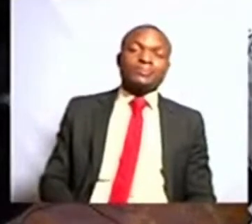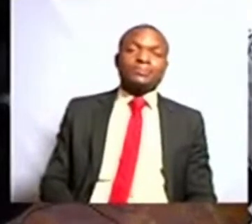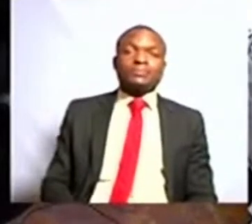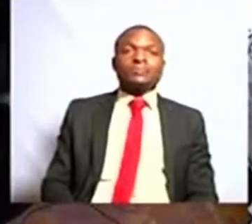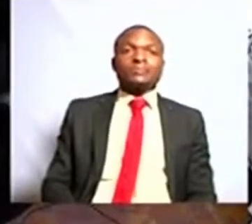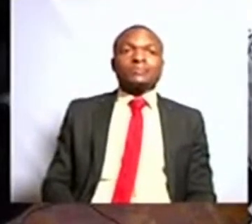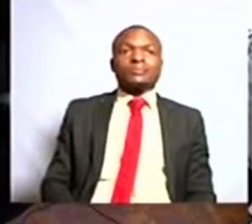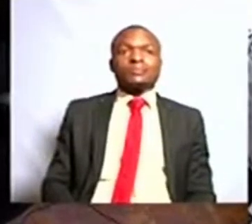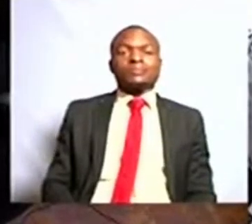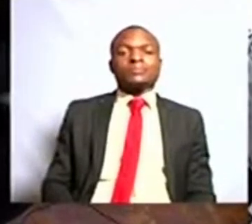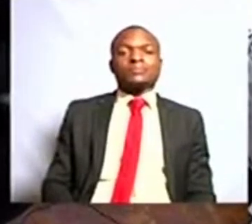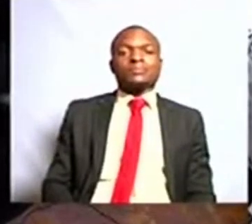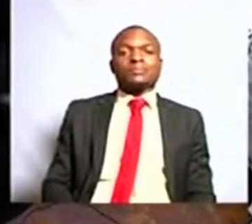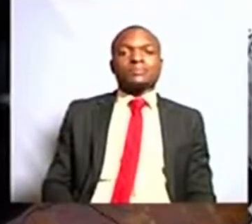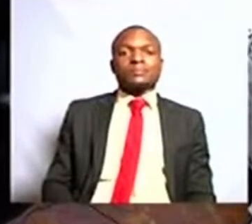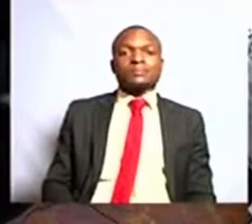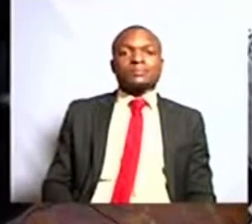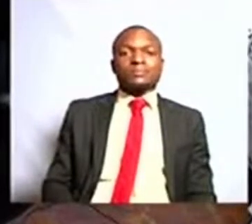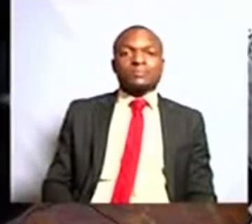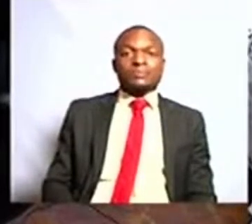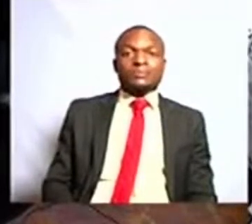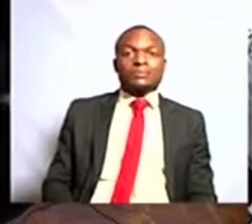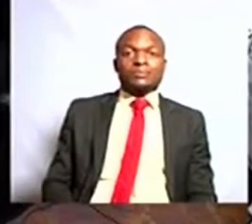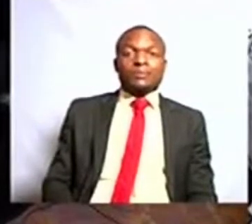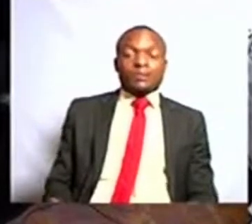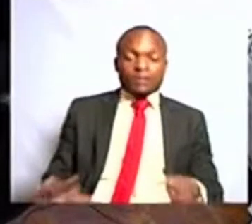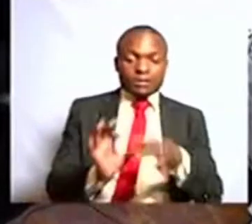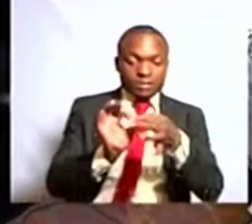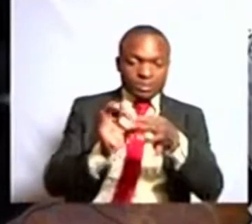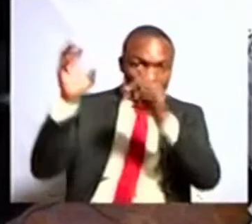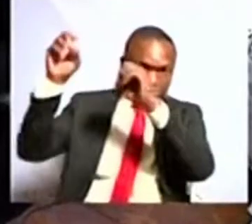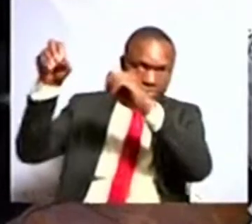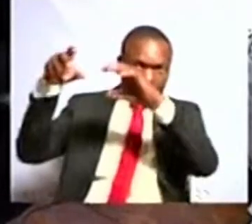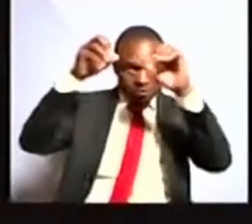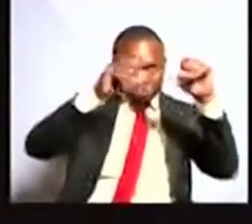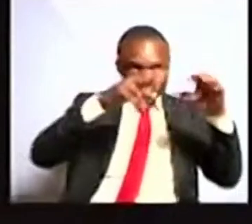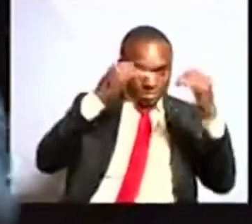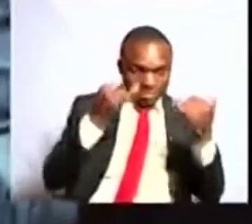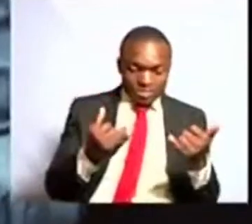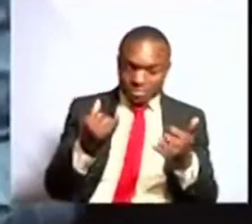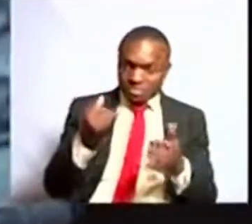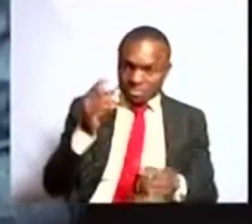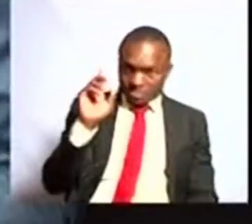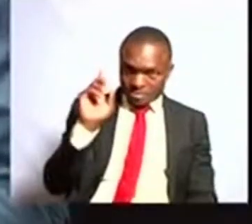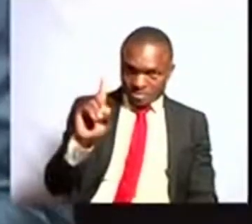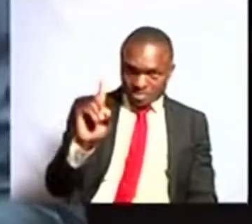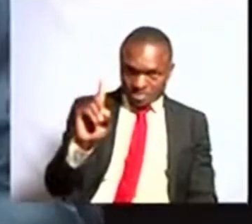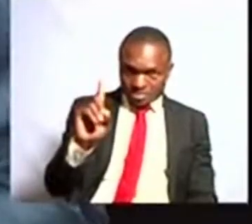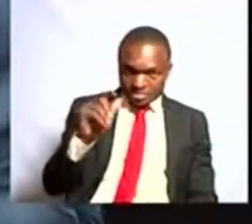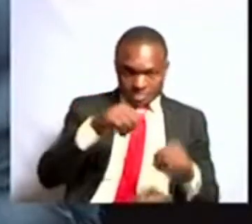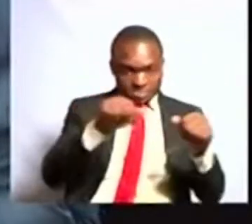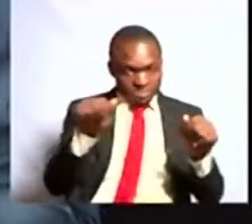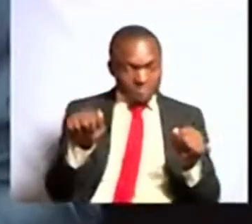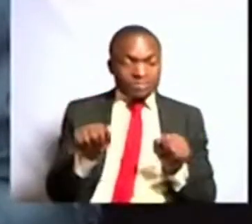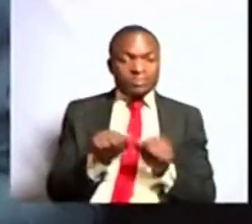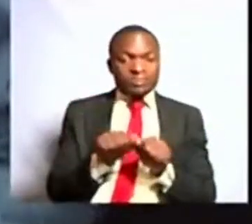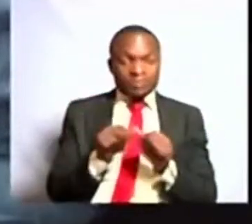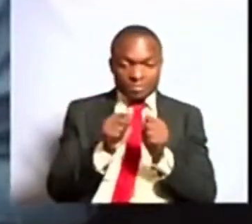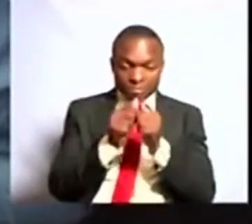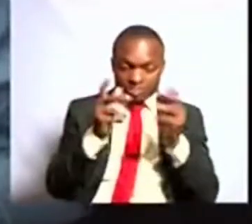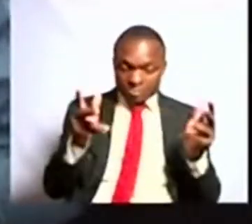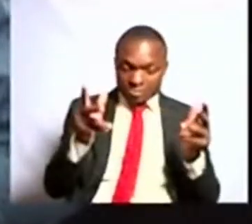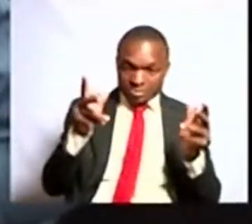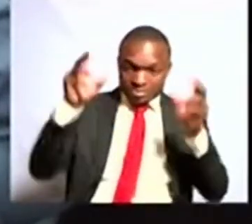of putting power into the property. Because it's like it's one of the gray areas where without